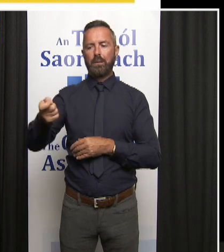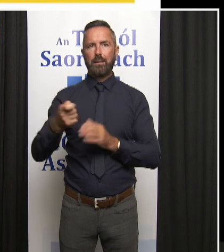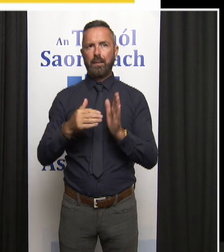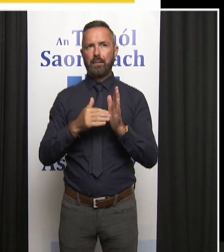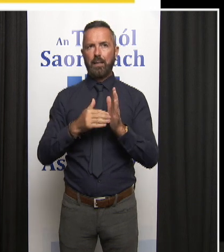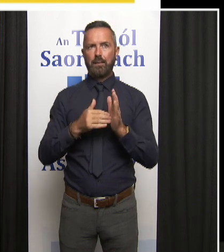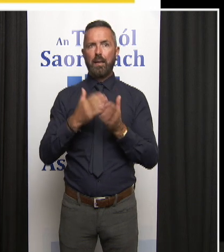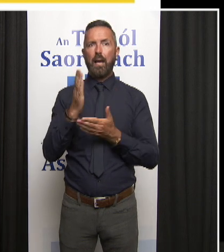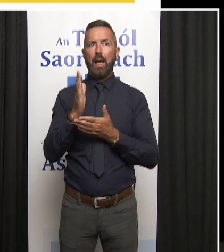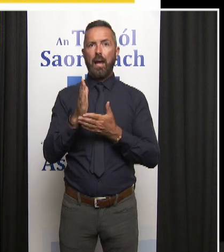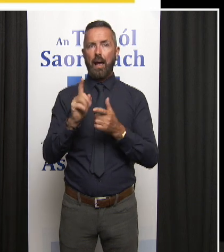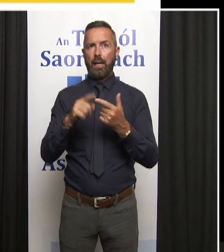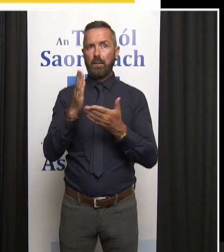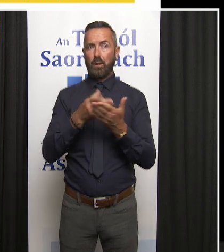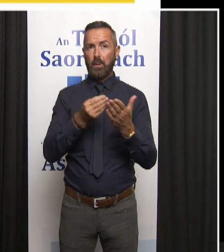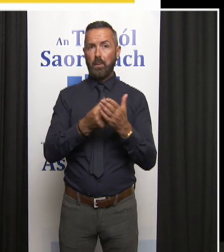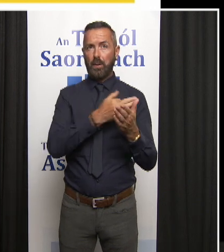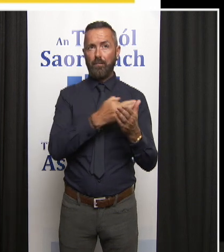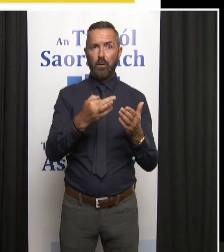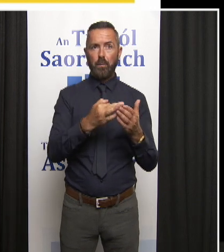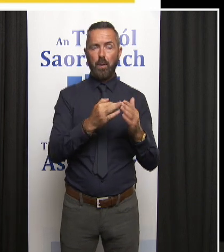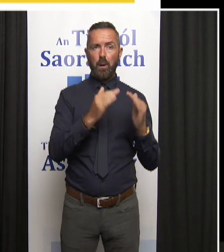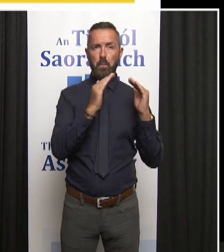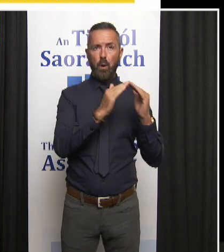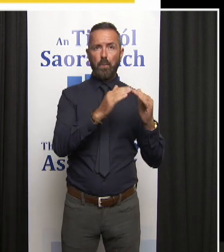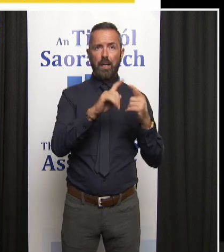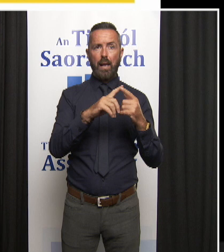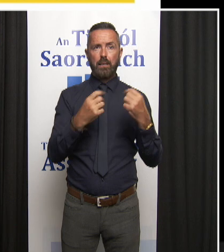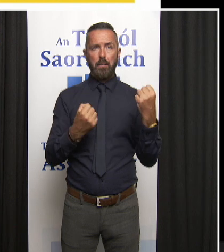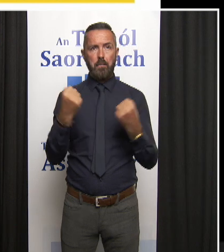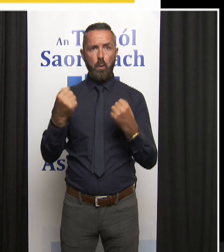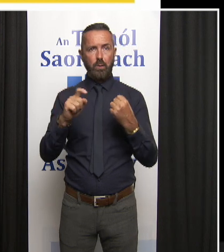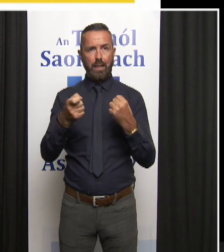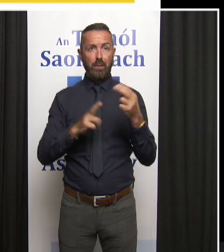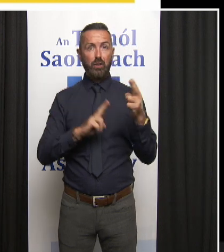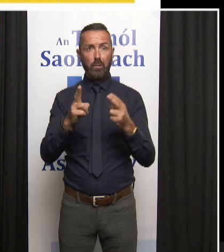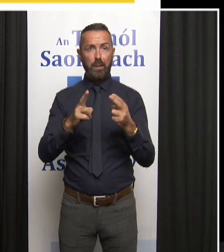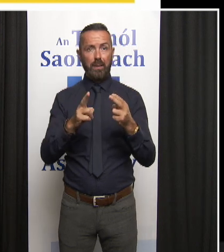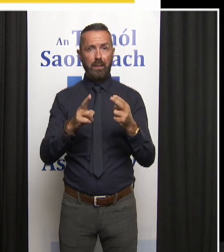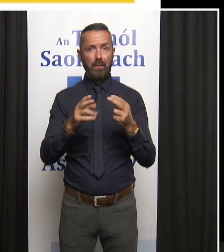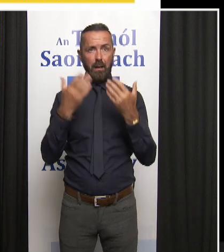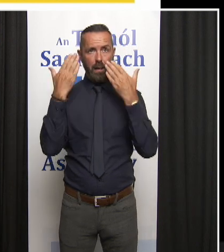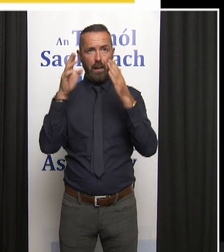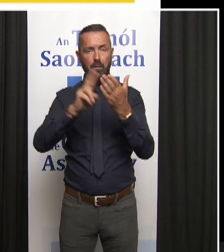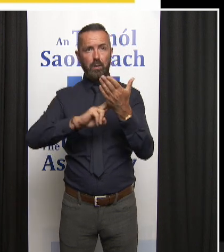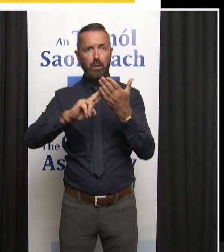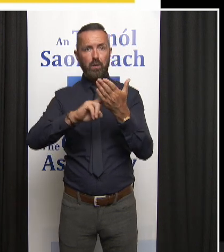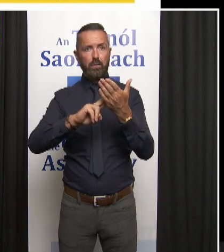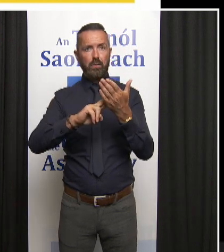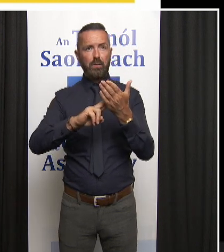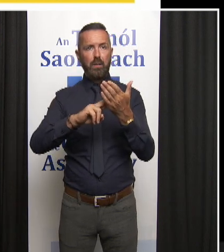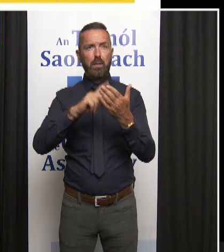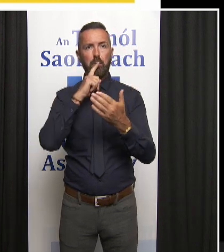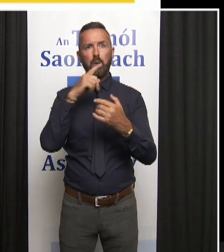and motor taxes. Obviously, there's more detail to that, but we kind of broadly agreed with that. However, some people pointed out that the proposal wouldn't be accepted